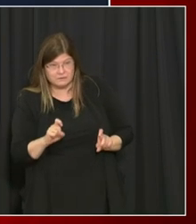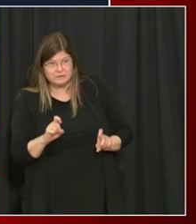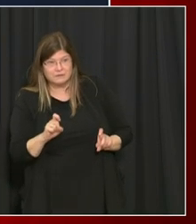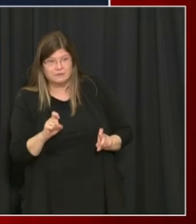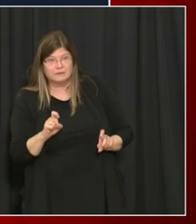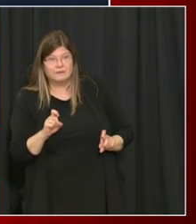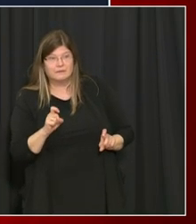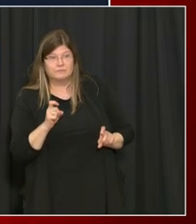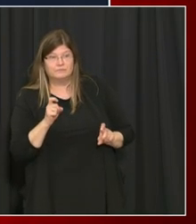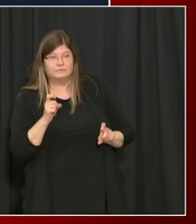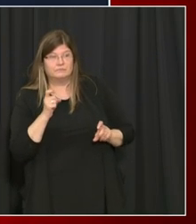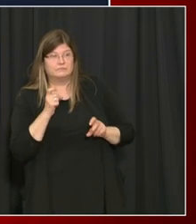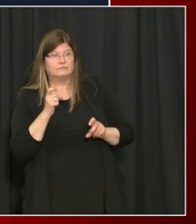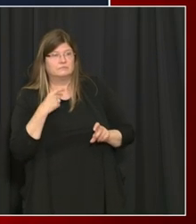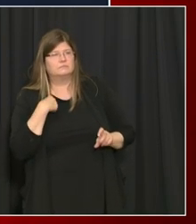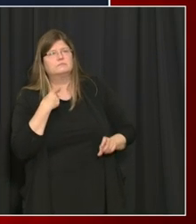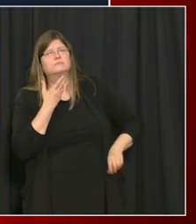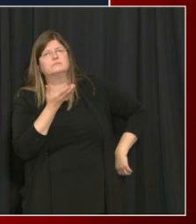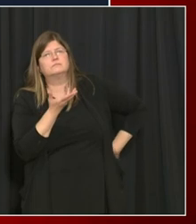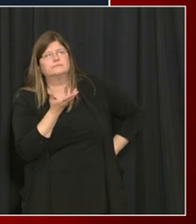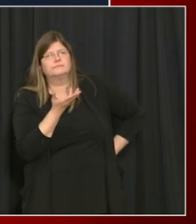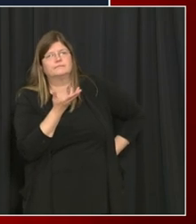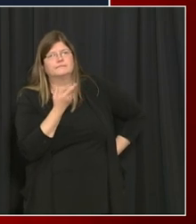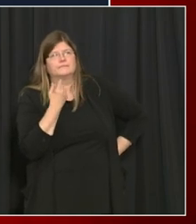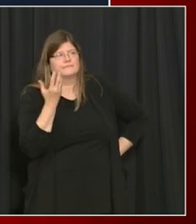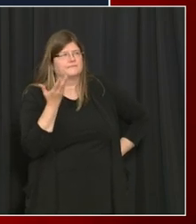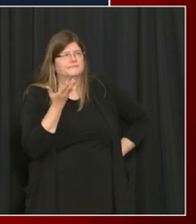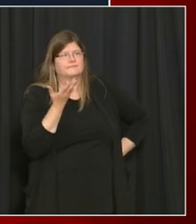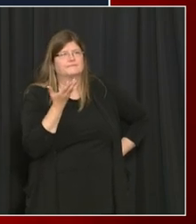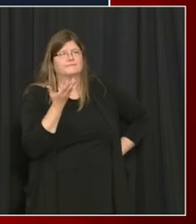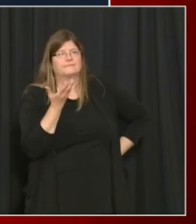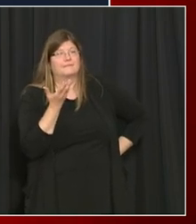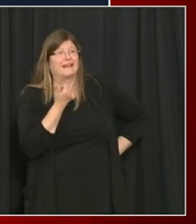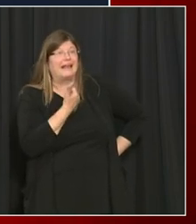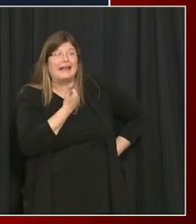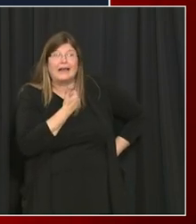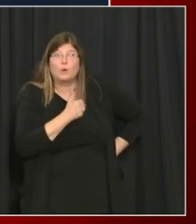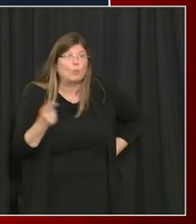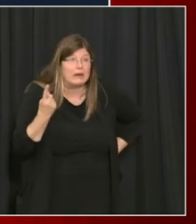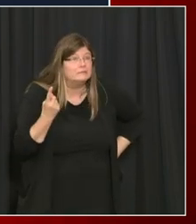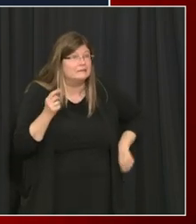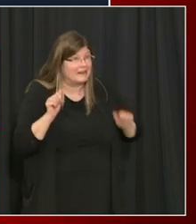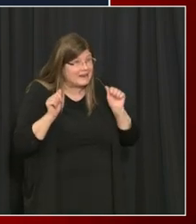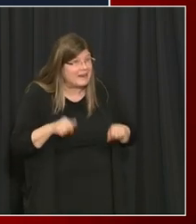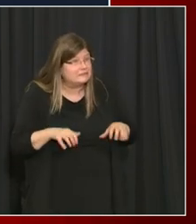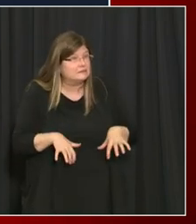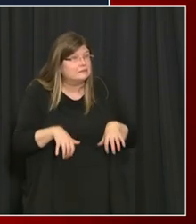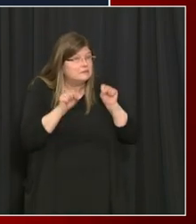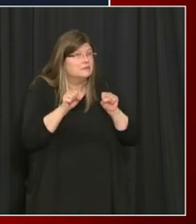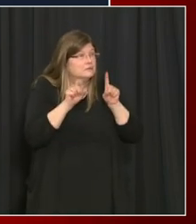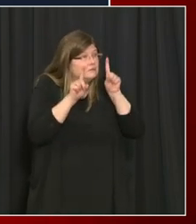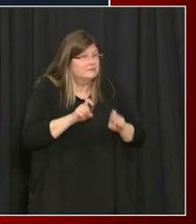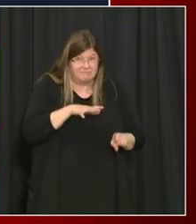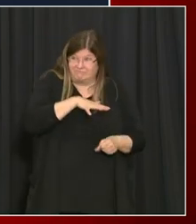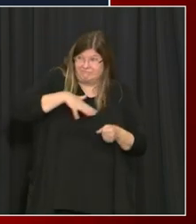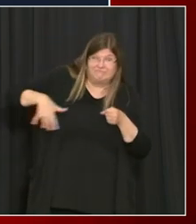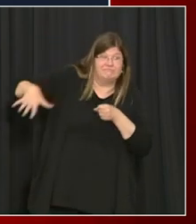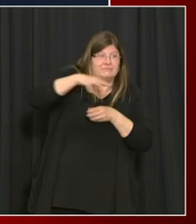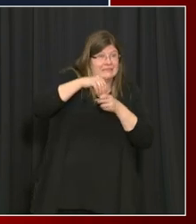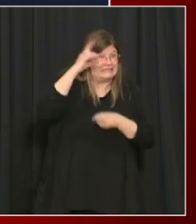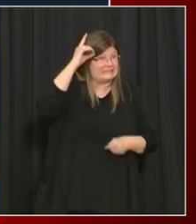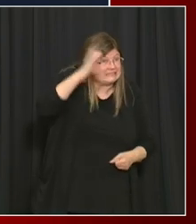get one somehow. I guess the question is this. Basically, can anybody that wants a test in D.C. get one?